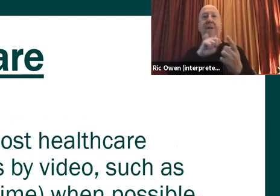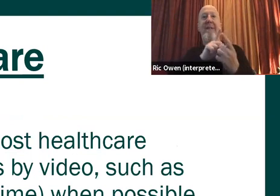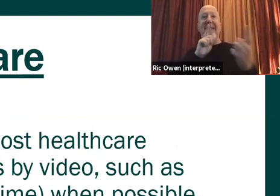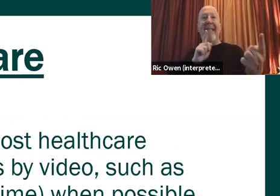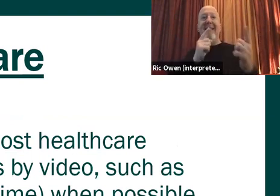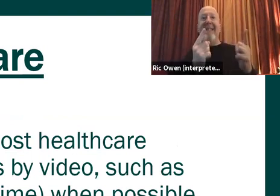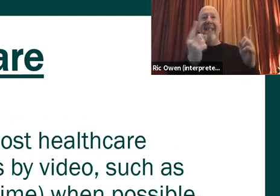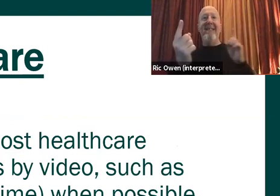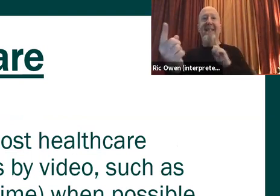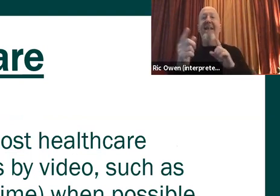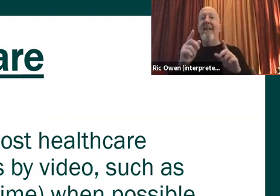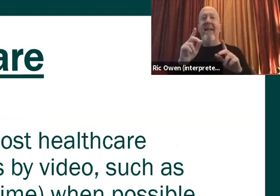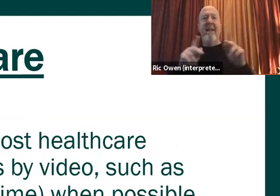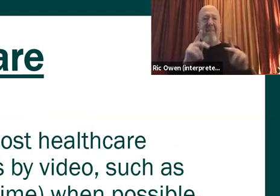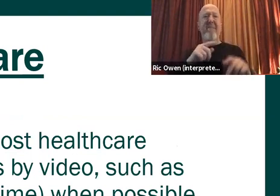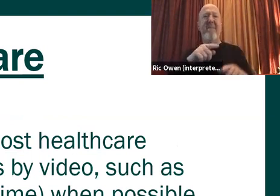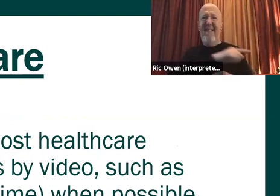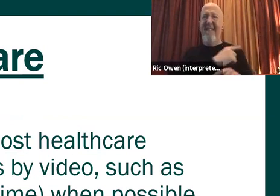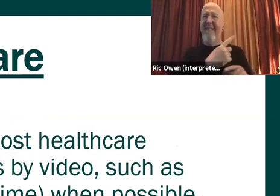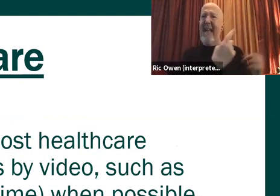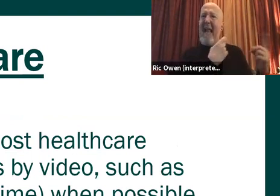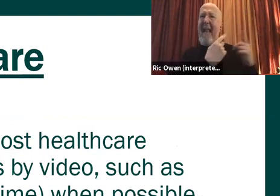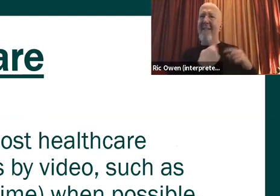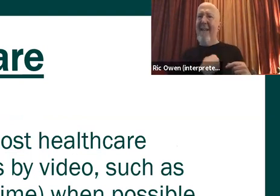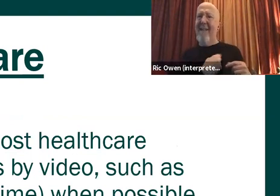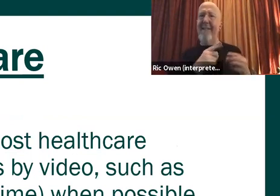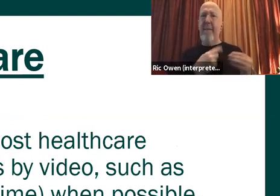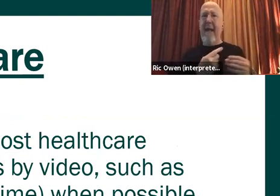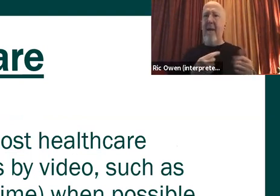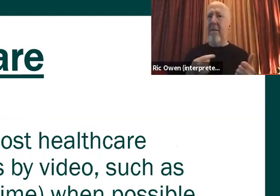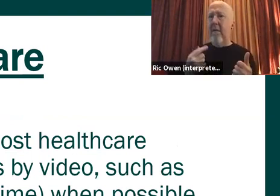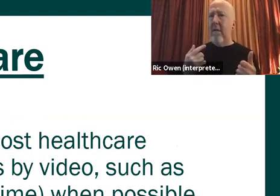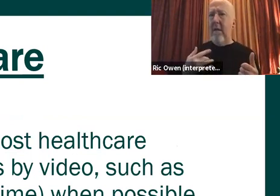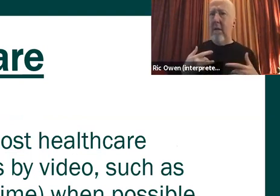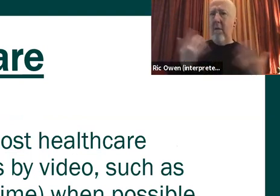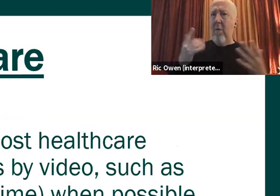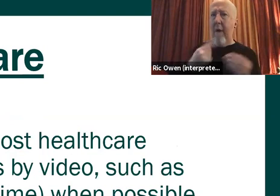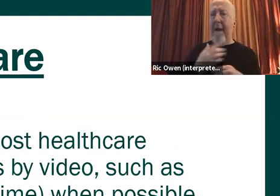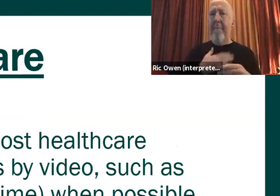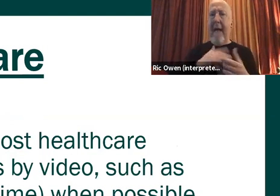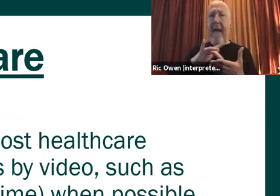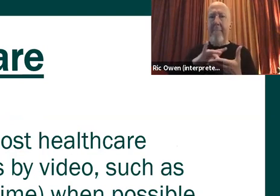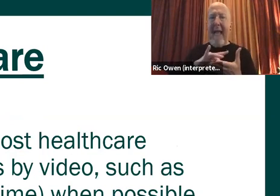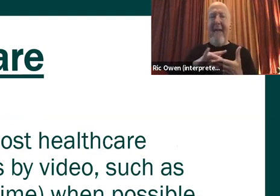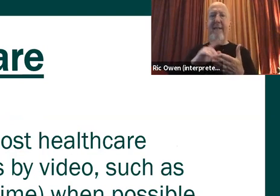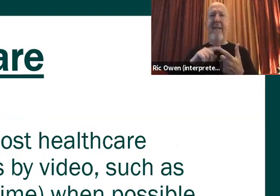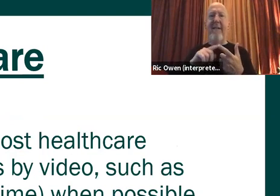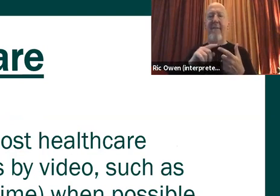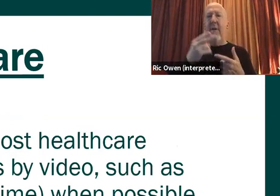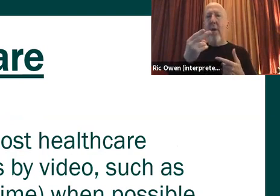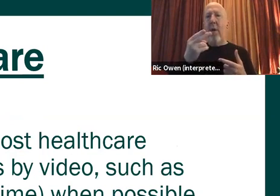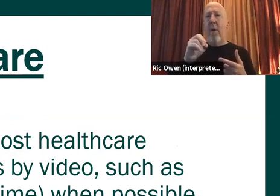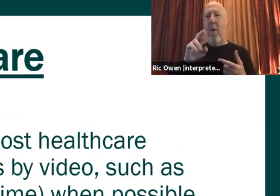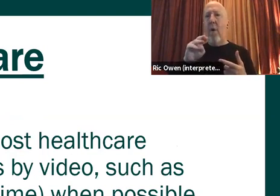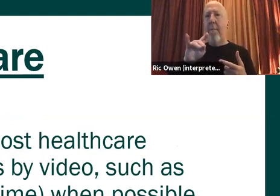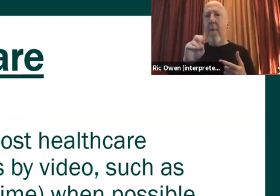our communities ask questions about their prescriptions and medications, particularly hormone replacement therapy, also